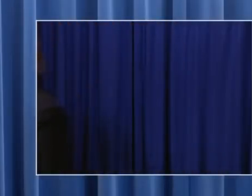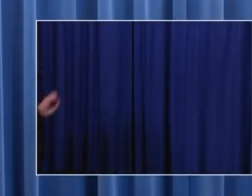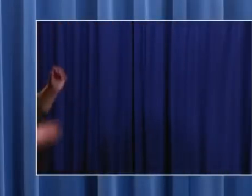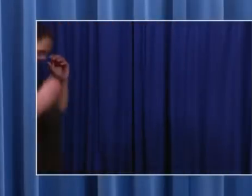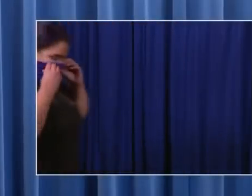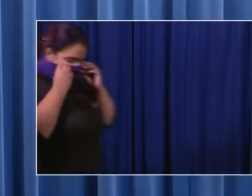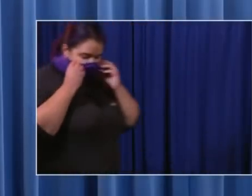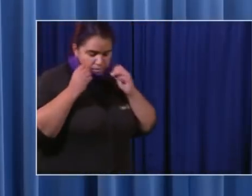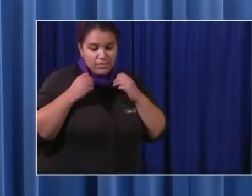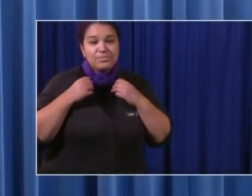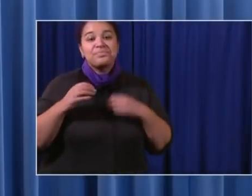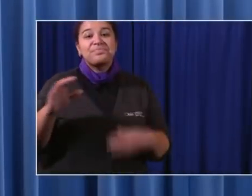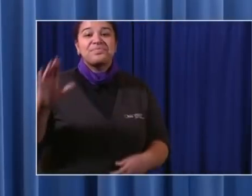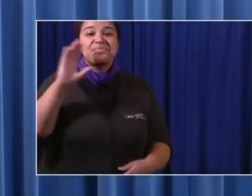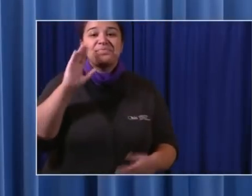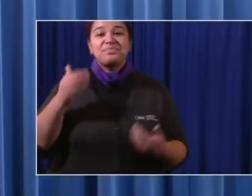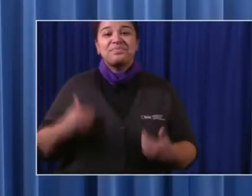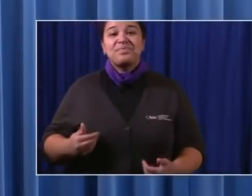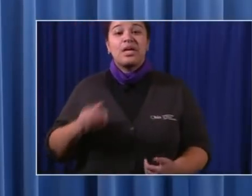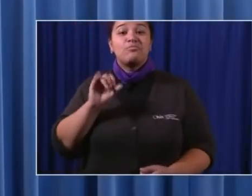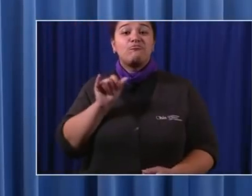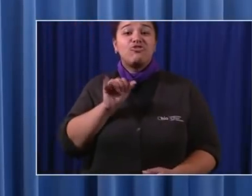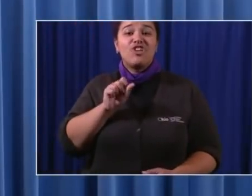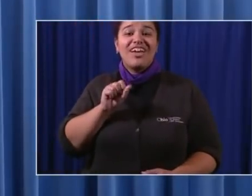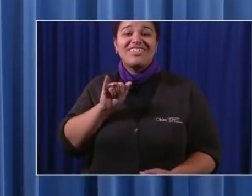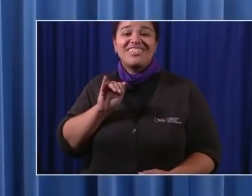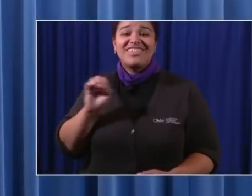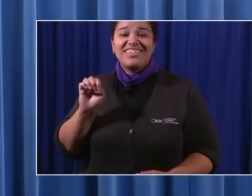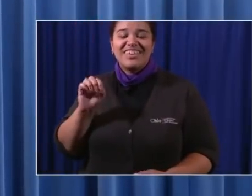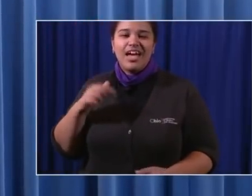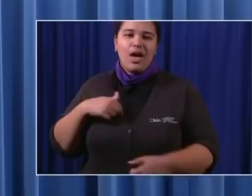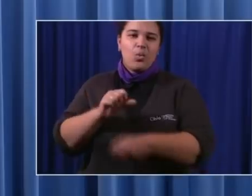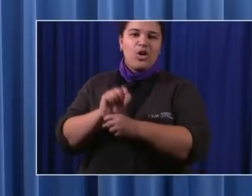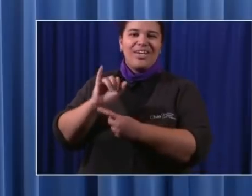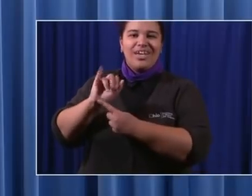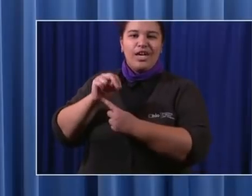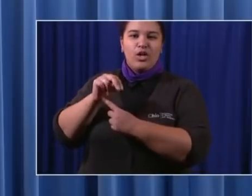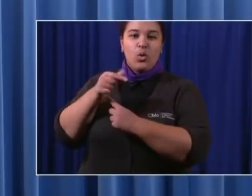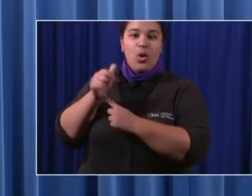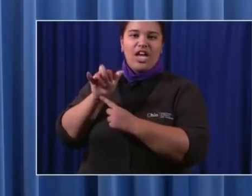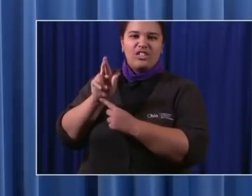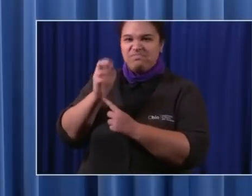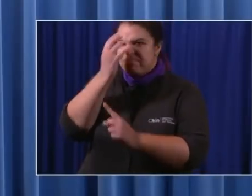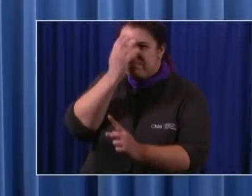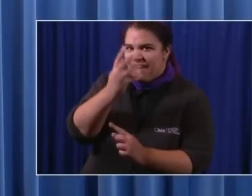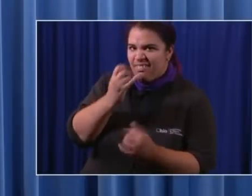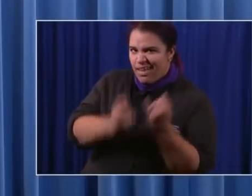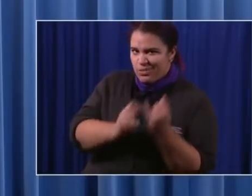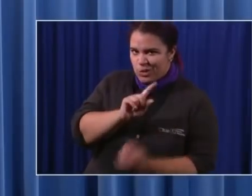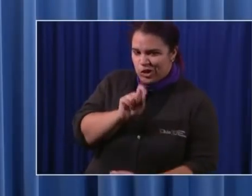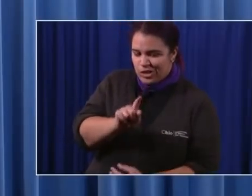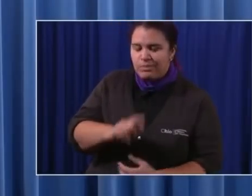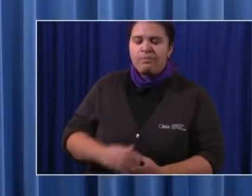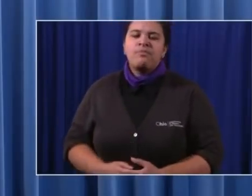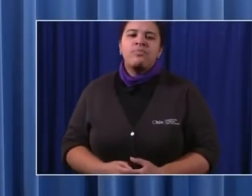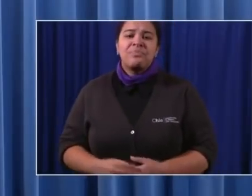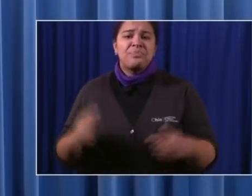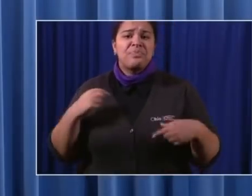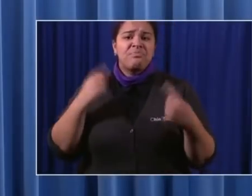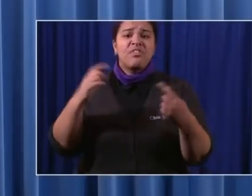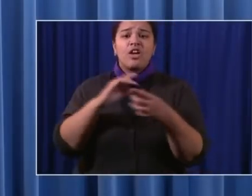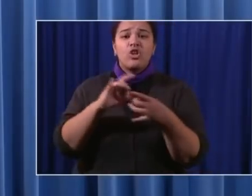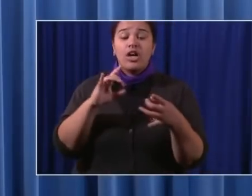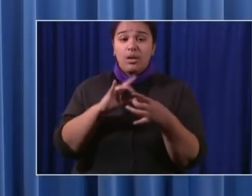Hello, this is Jessie Bulmer with the Inquirer, and I'm told I'm the last question. You've talked about the importance of, you know, the dangers